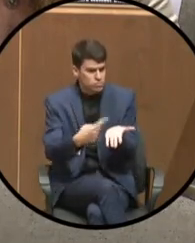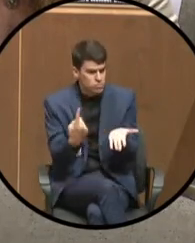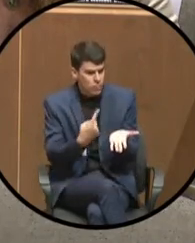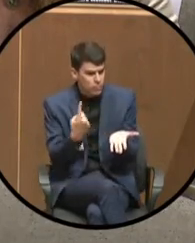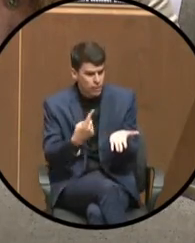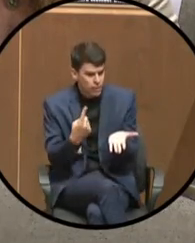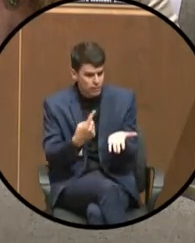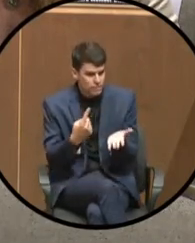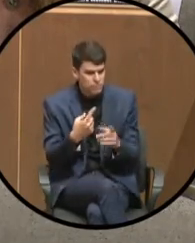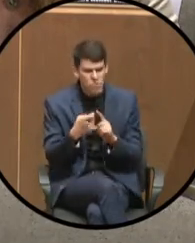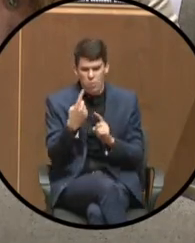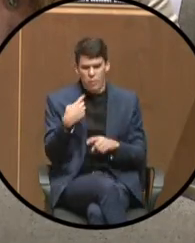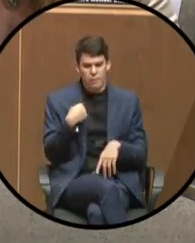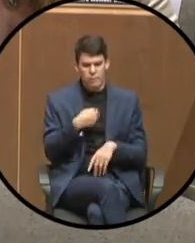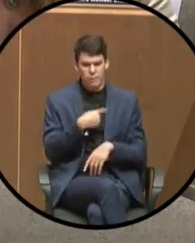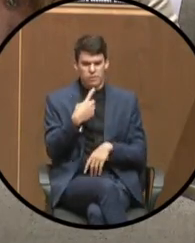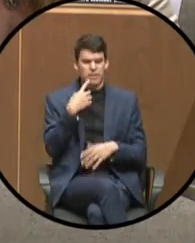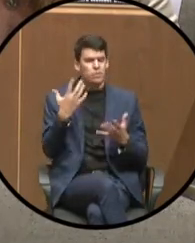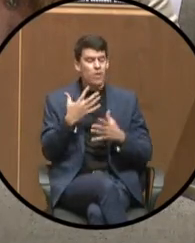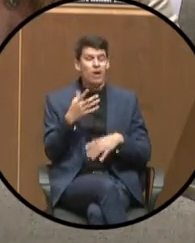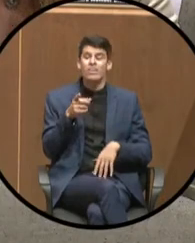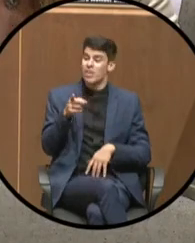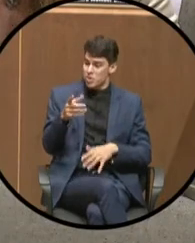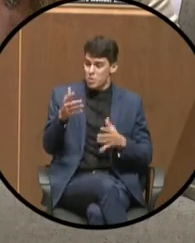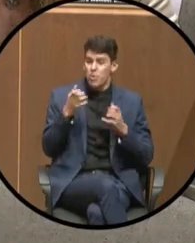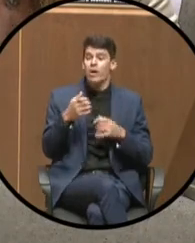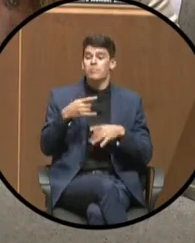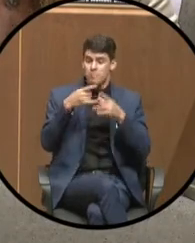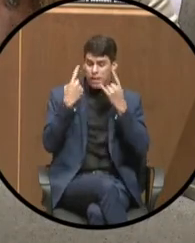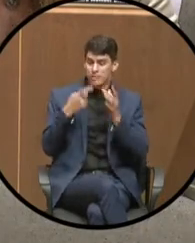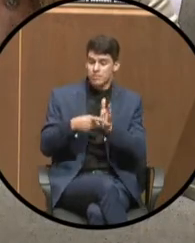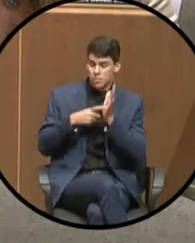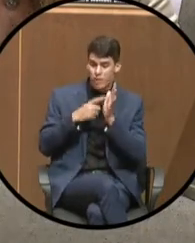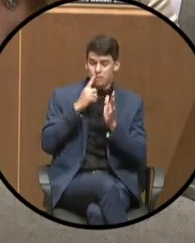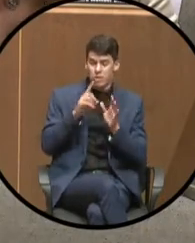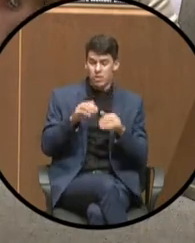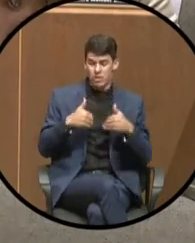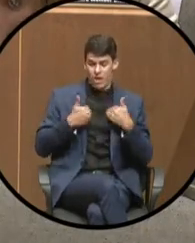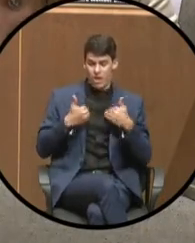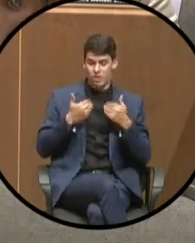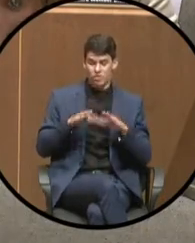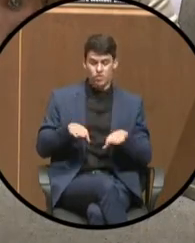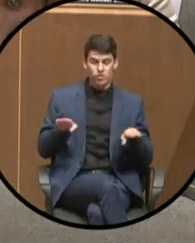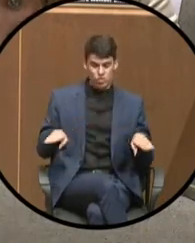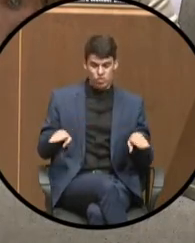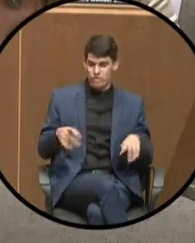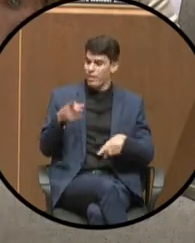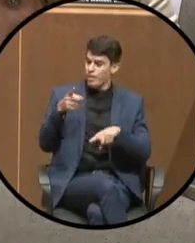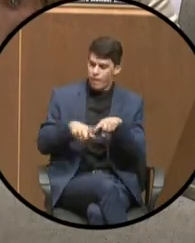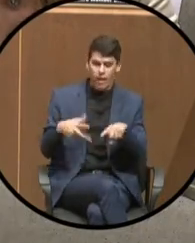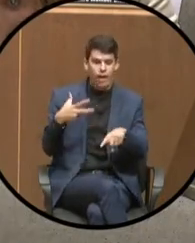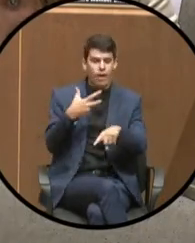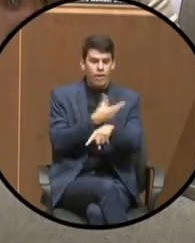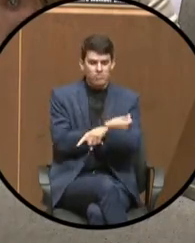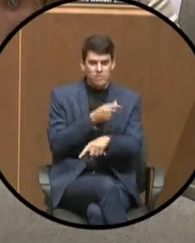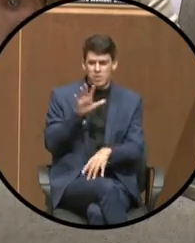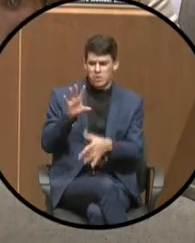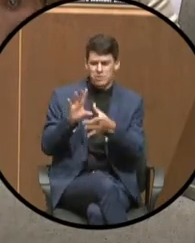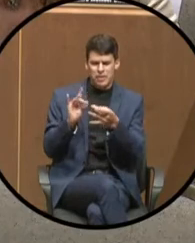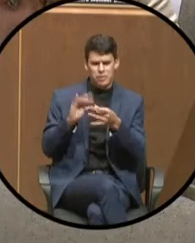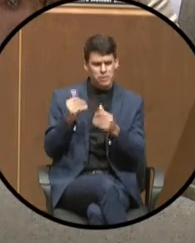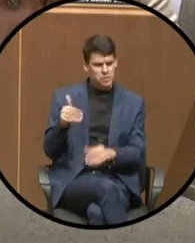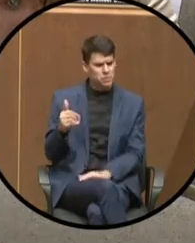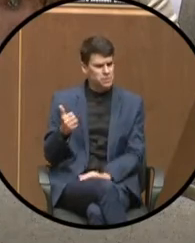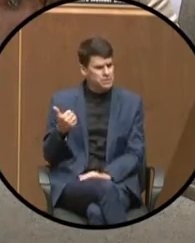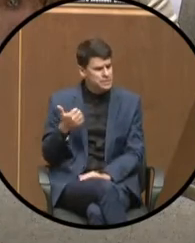last meeting. One of you said that personally you would want masks to be mandated for young children that could not get the COVID vaccine. Your statement really scared